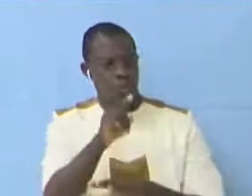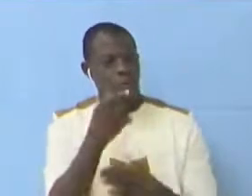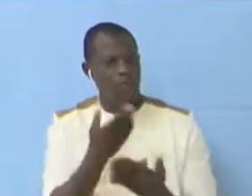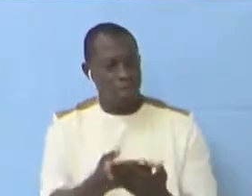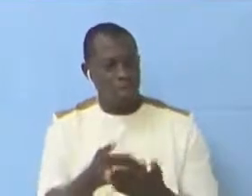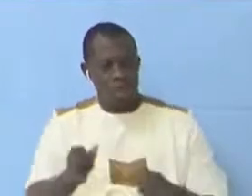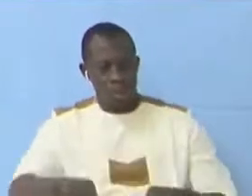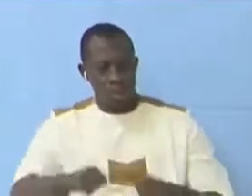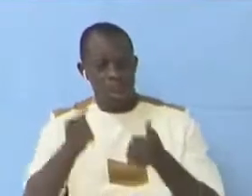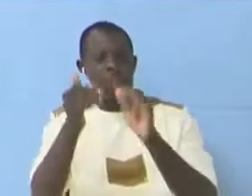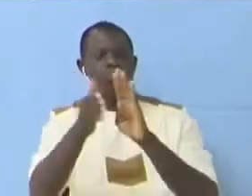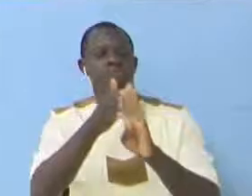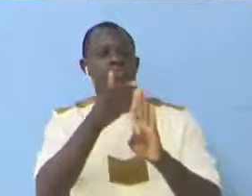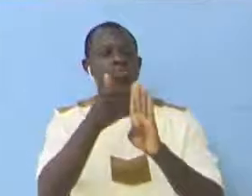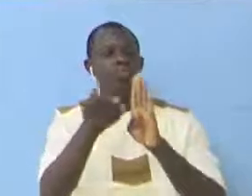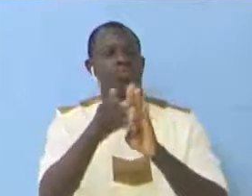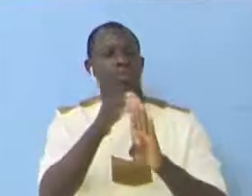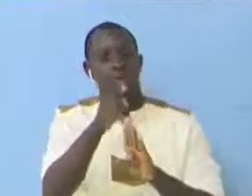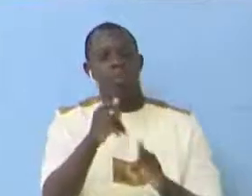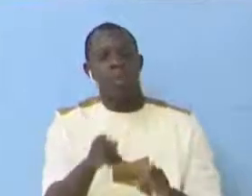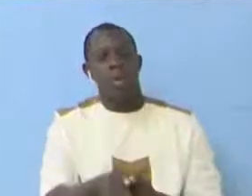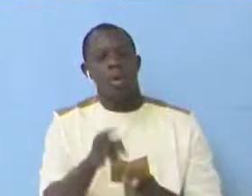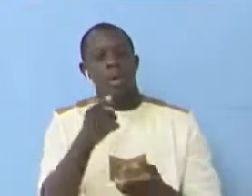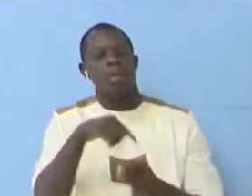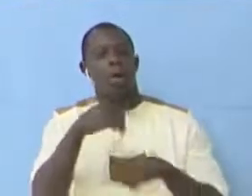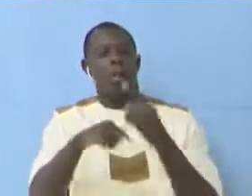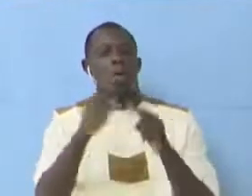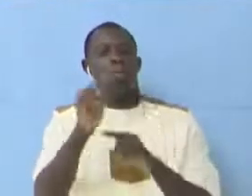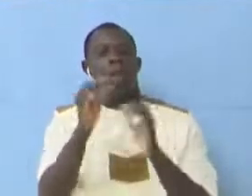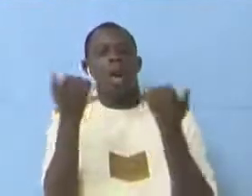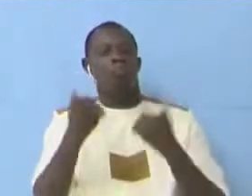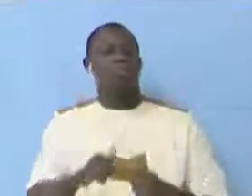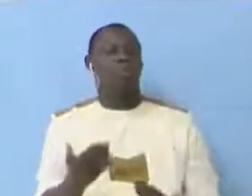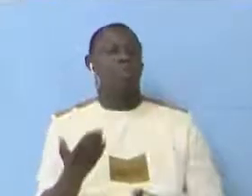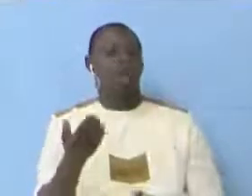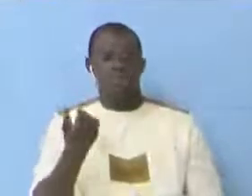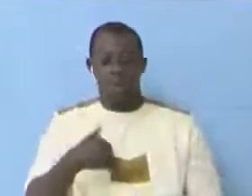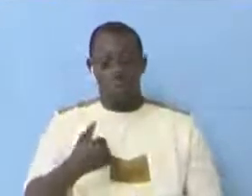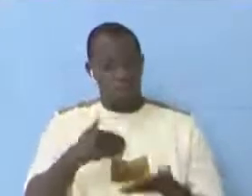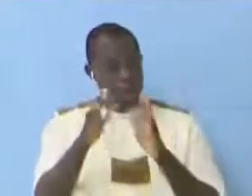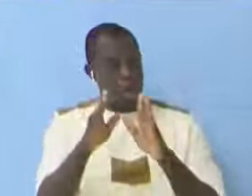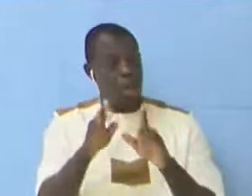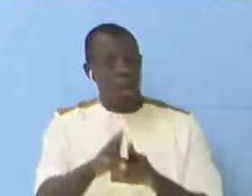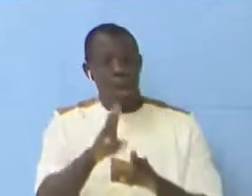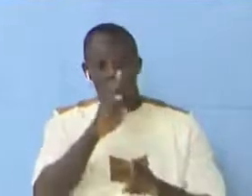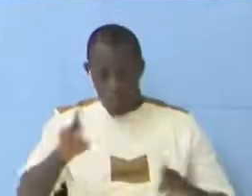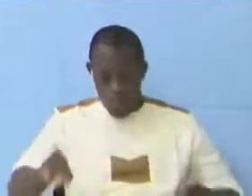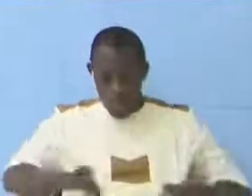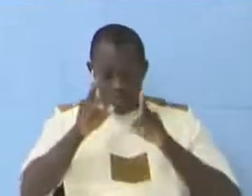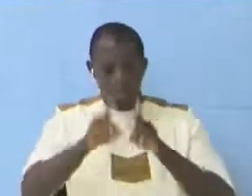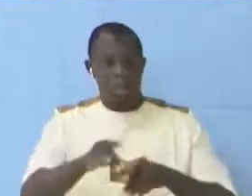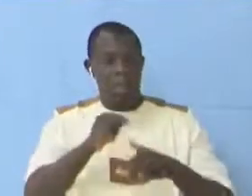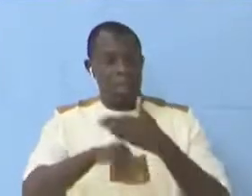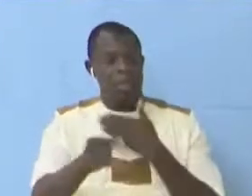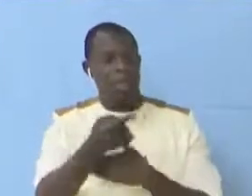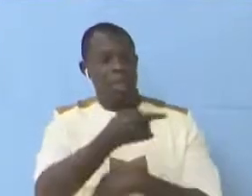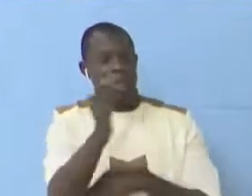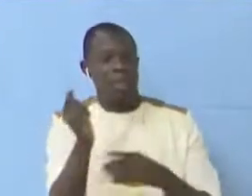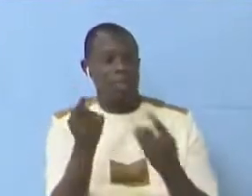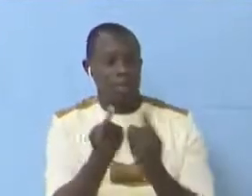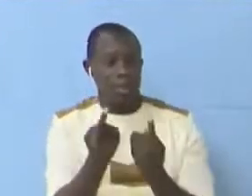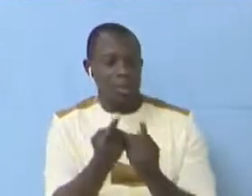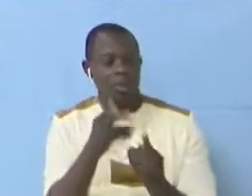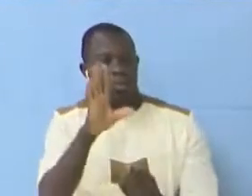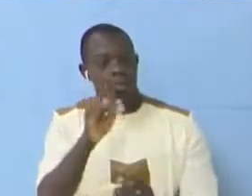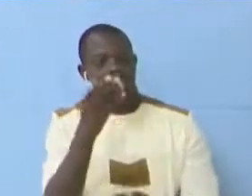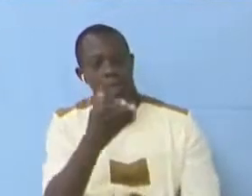Wow. But this is the hypocrisy of the people who participated in these things.